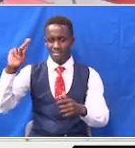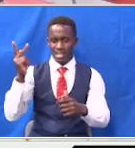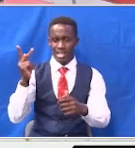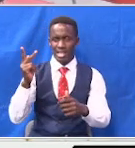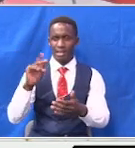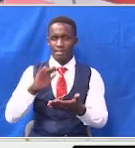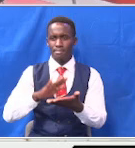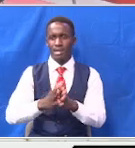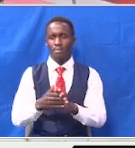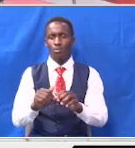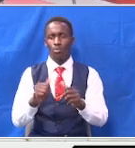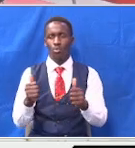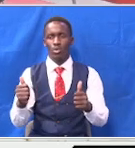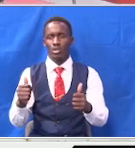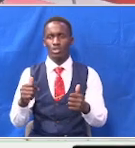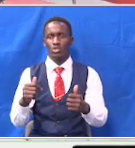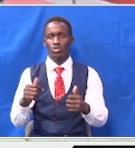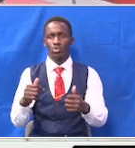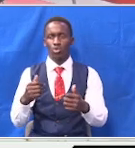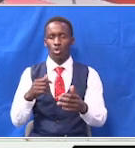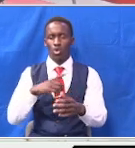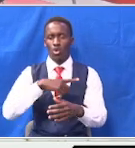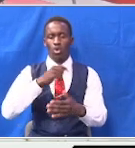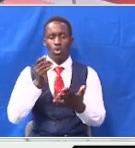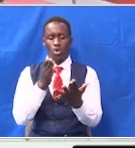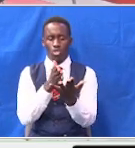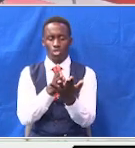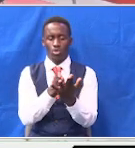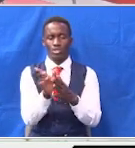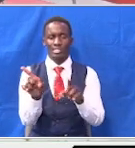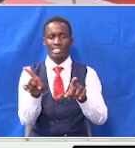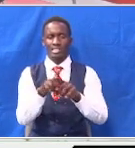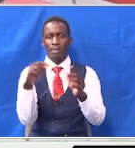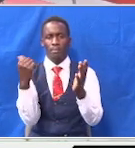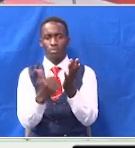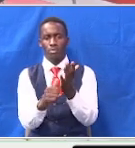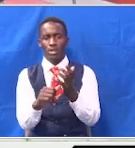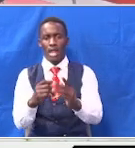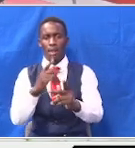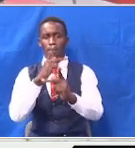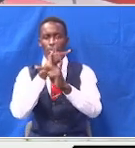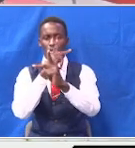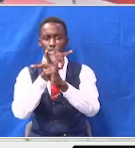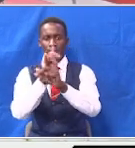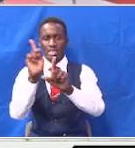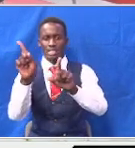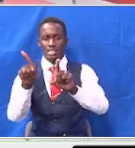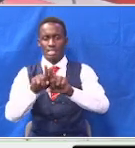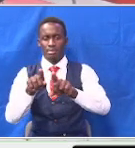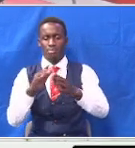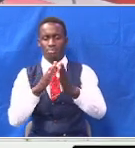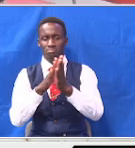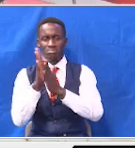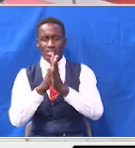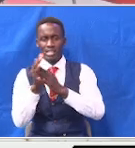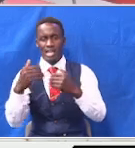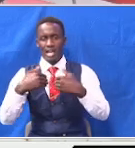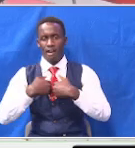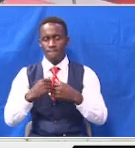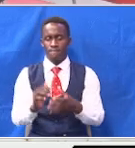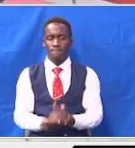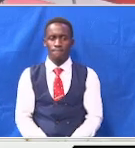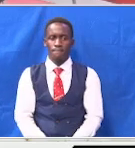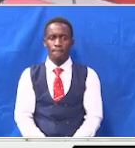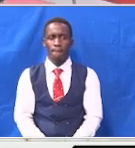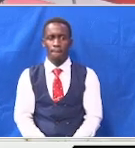herself diplomatically to navigate such issues and protect its economic interests? Victor, allow me to